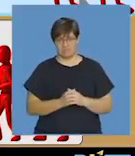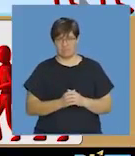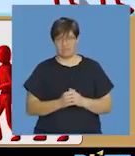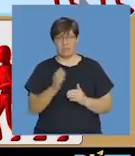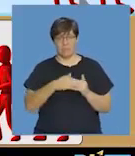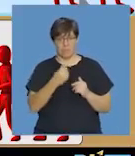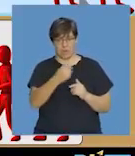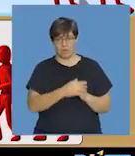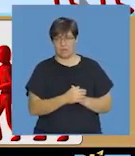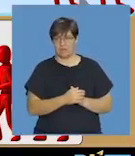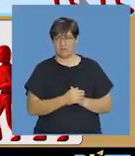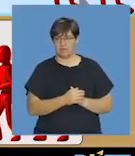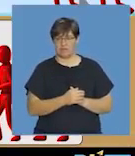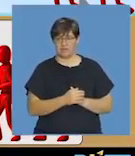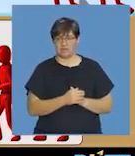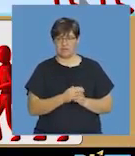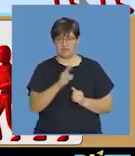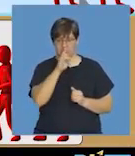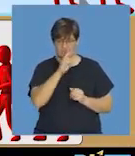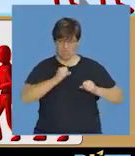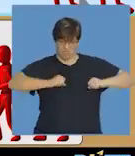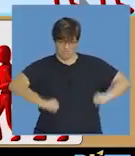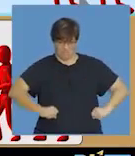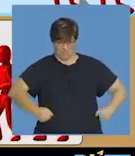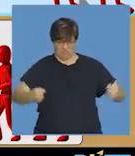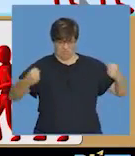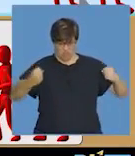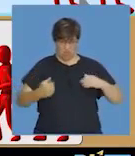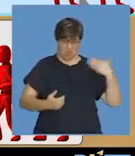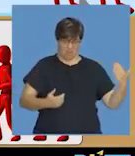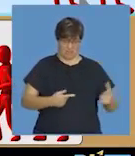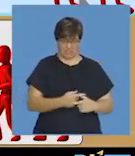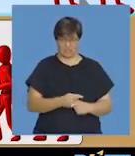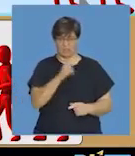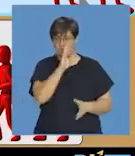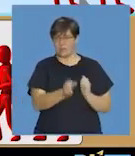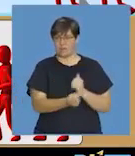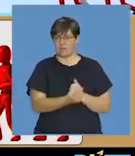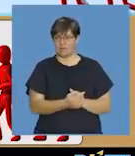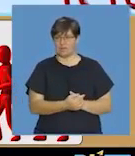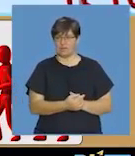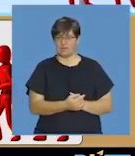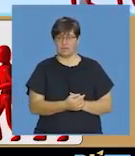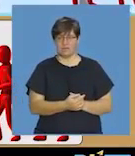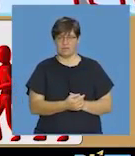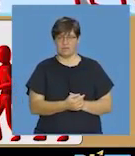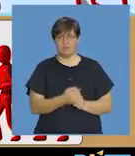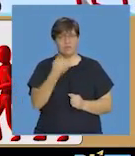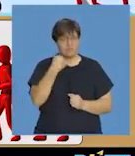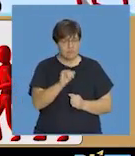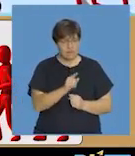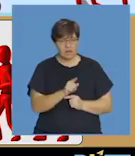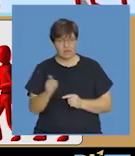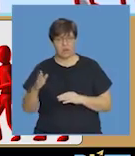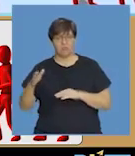more. Now I'm putting a big guy on the left. Let's see what happens. It